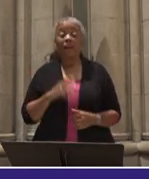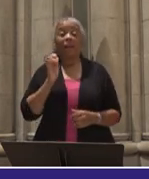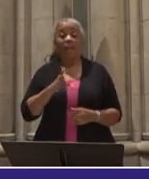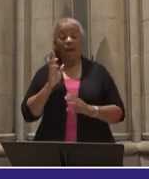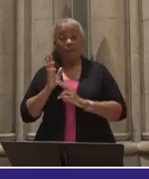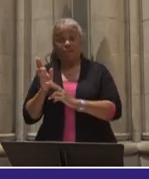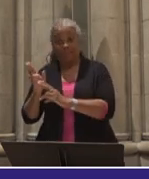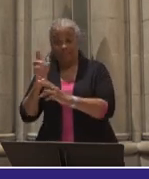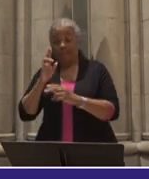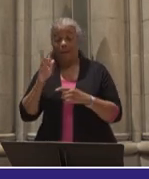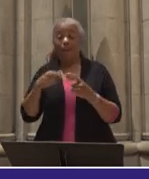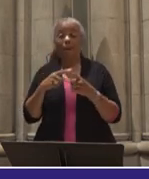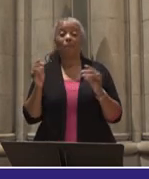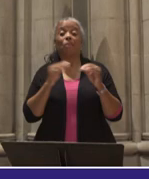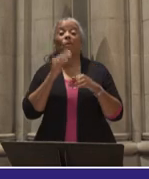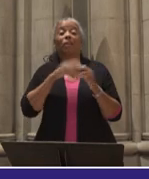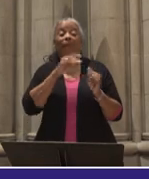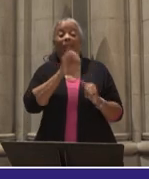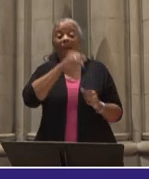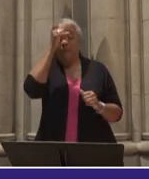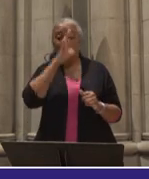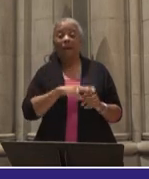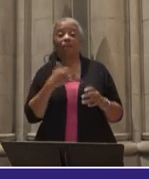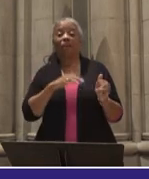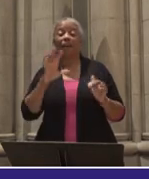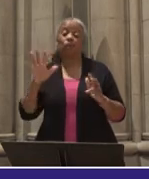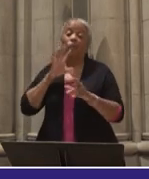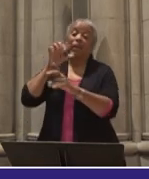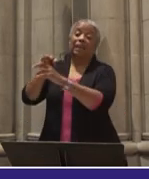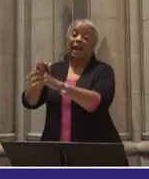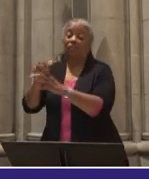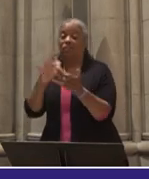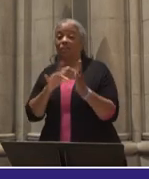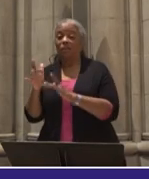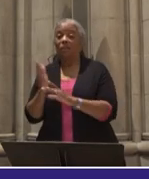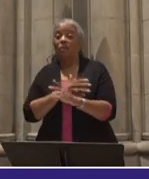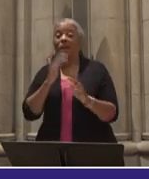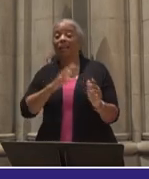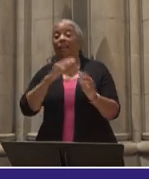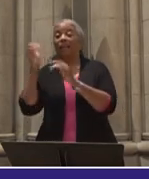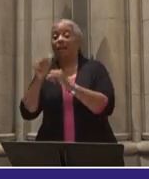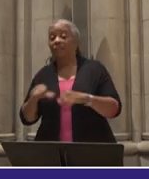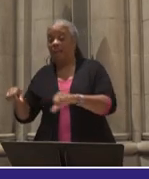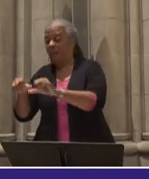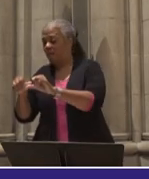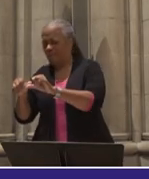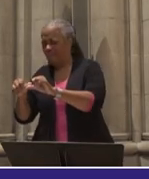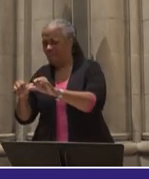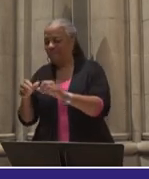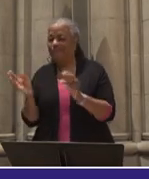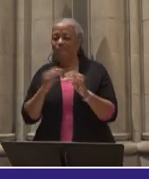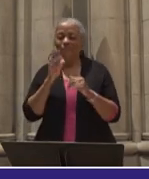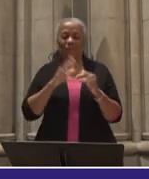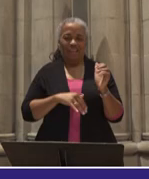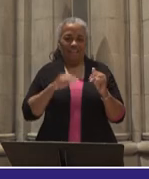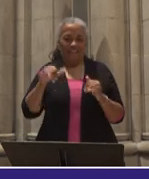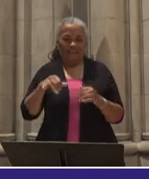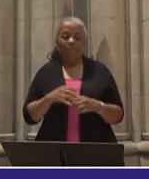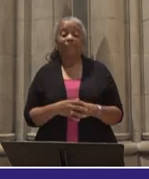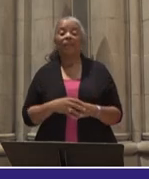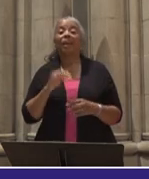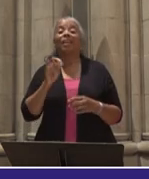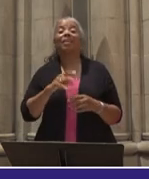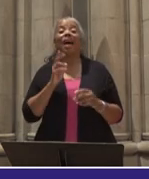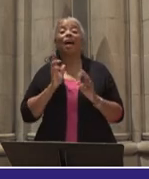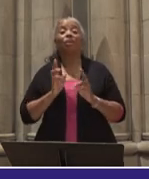was about more than the man trying to catch Jesus before he left the vicinity. Rather, it is an urgency